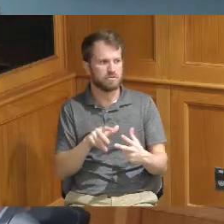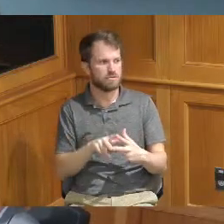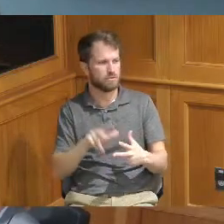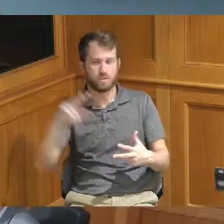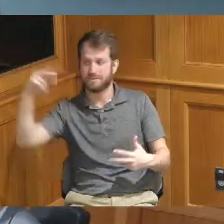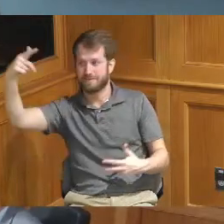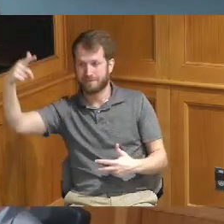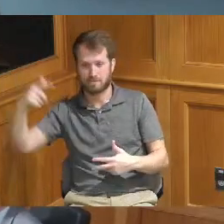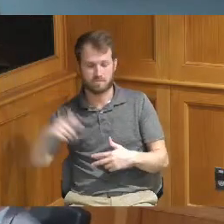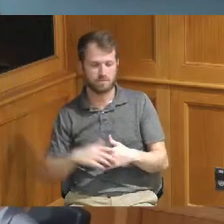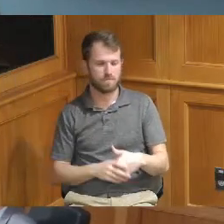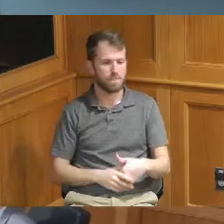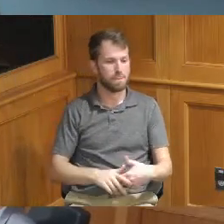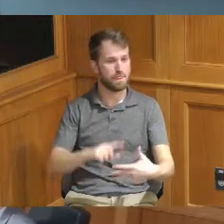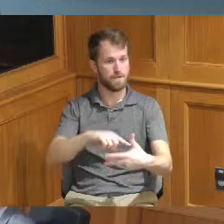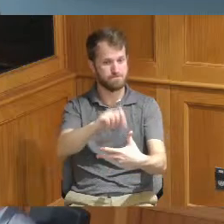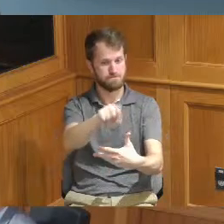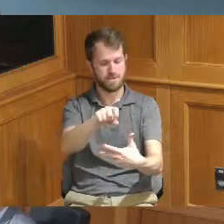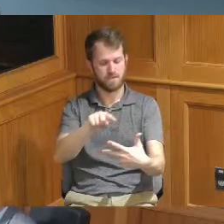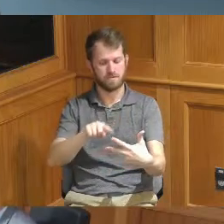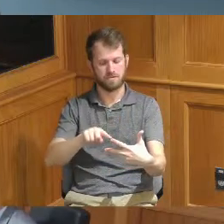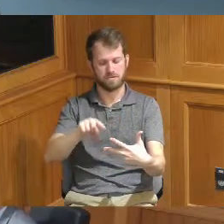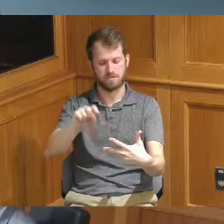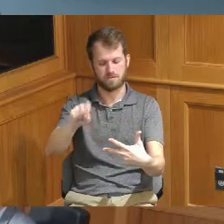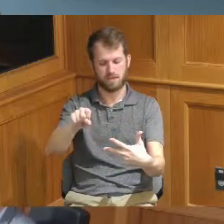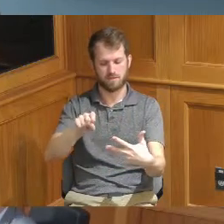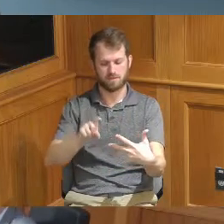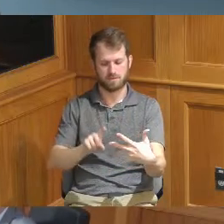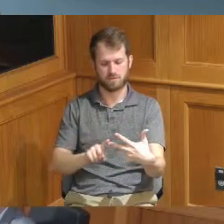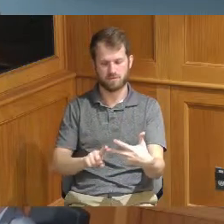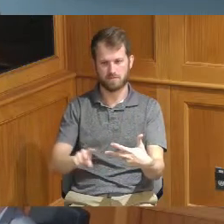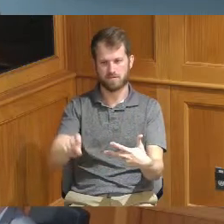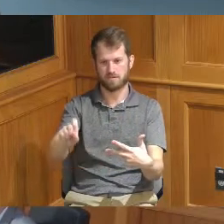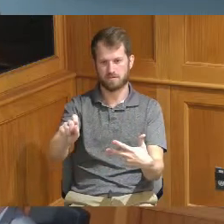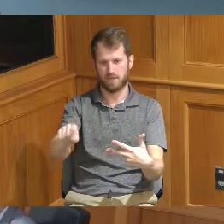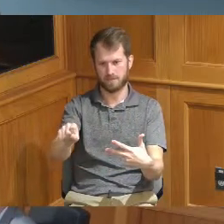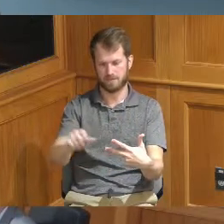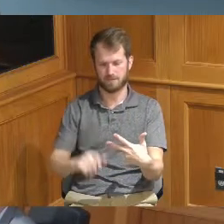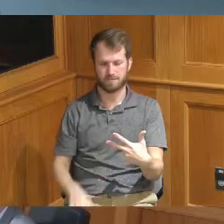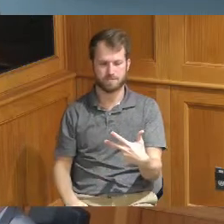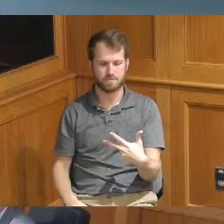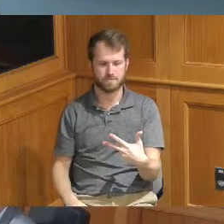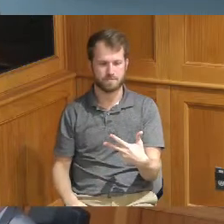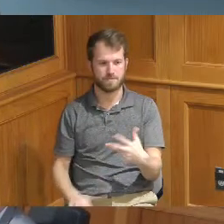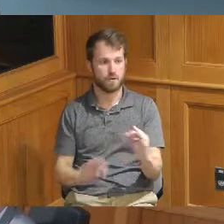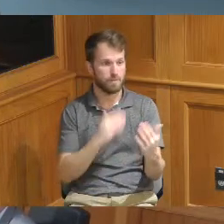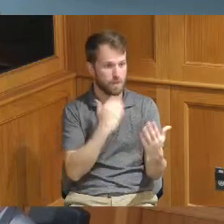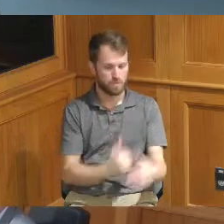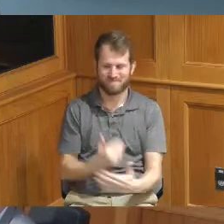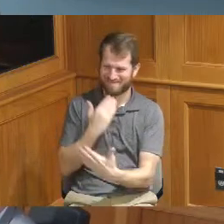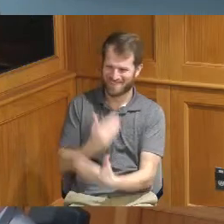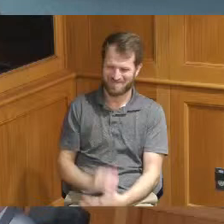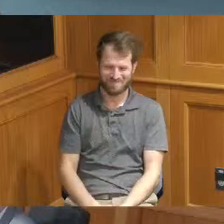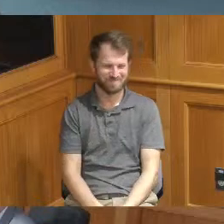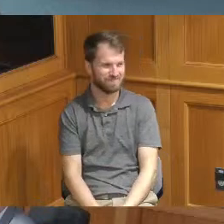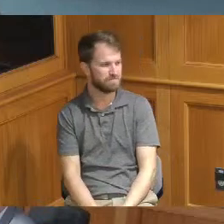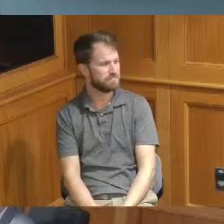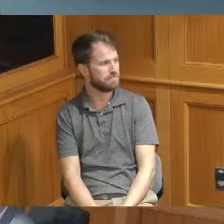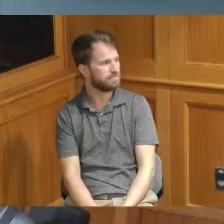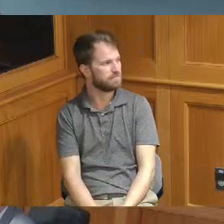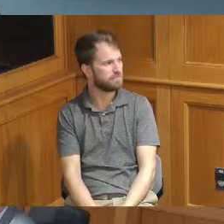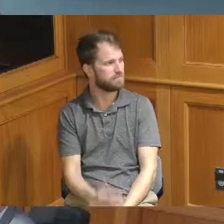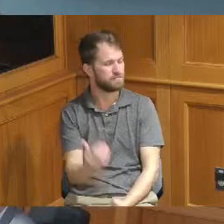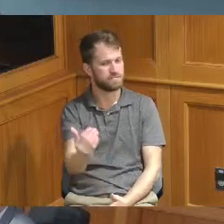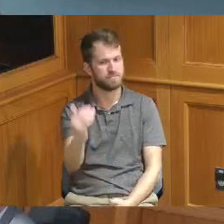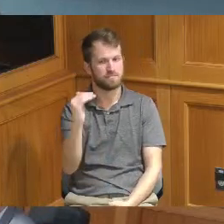Second. Commissioner Reese? Yes. Commissioner Dreehouse? Commissioner Summer Dumas? Yes. Thank you. Thank you.